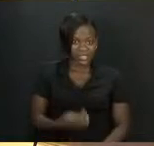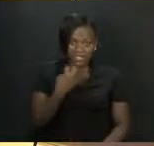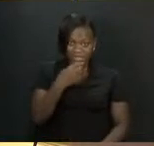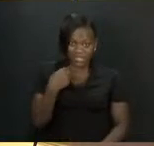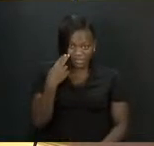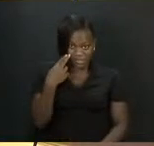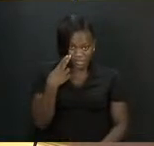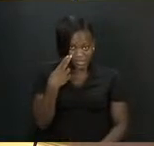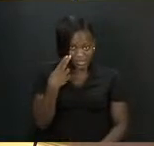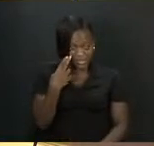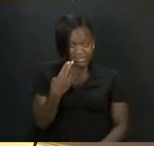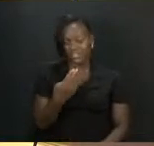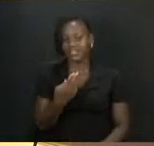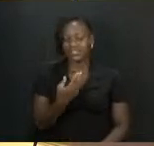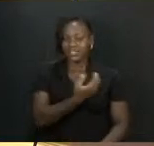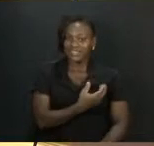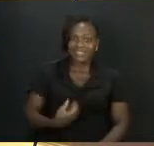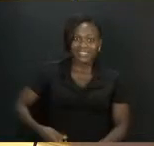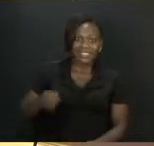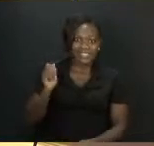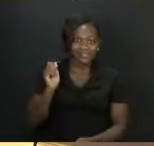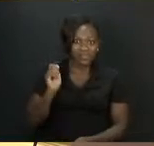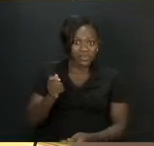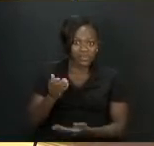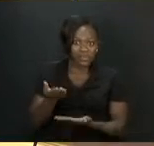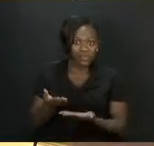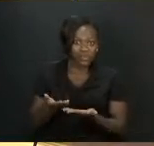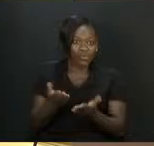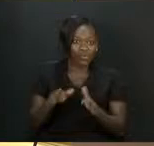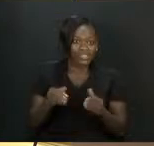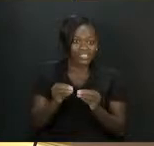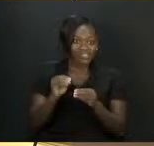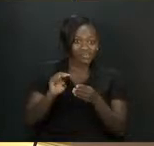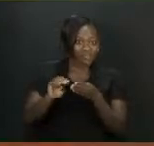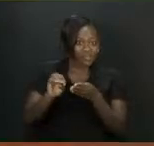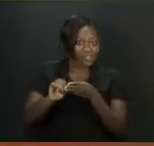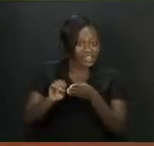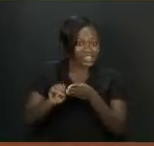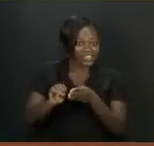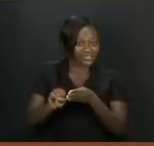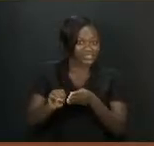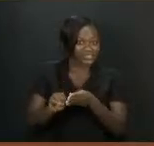will want to muddy the waters. Mr. Speaker, don't allow him to muddy the waters. Thank you, Mr. Speaker.